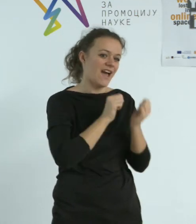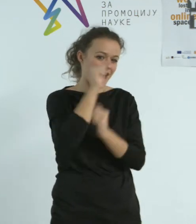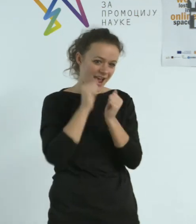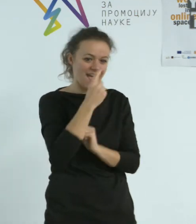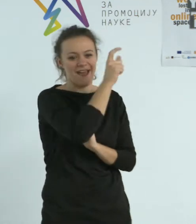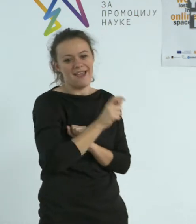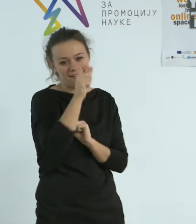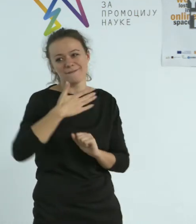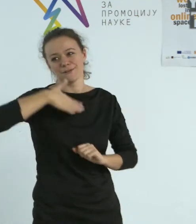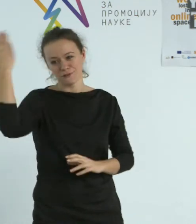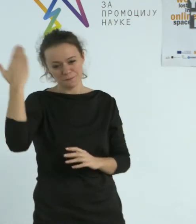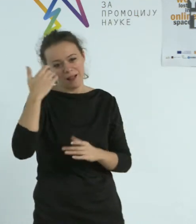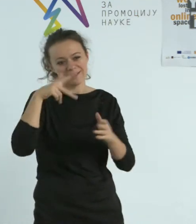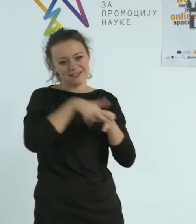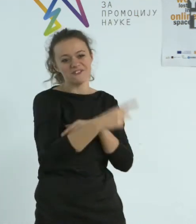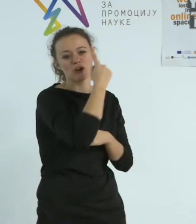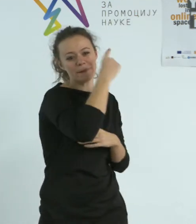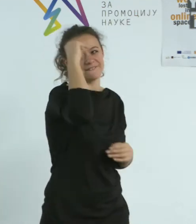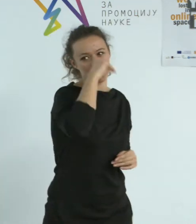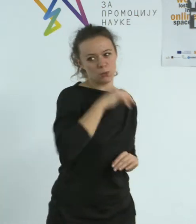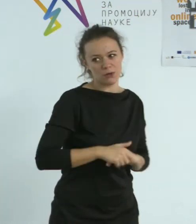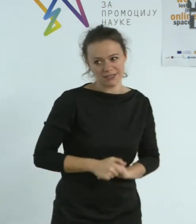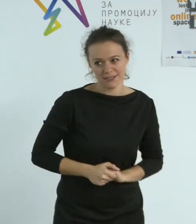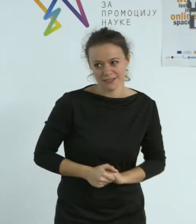guys who finished the first course.